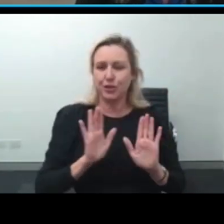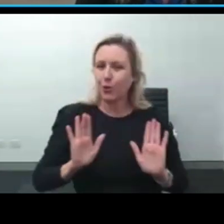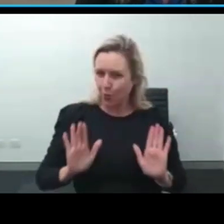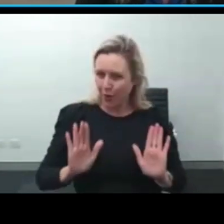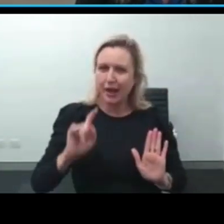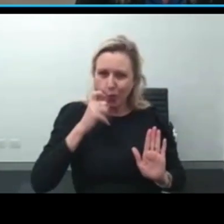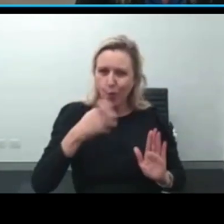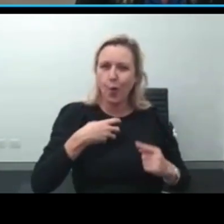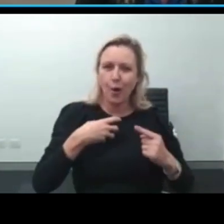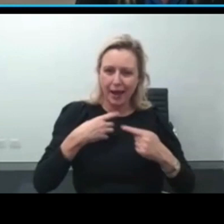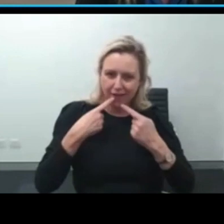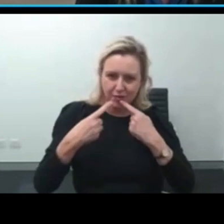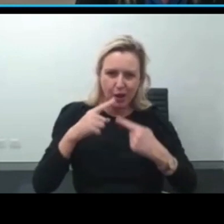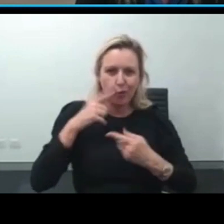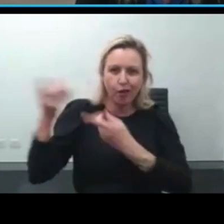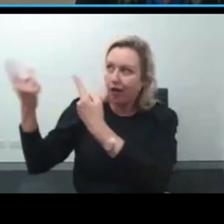available.